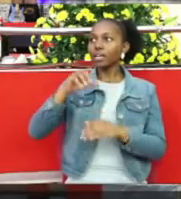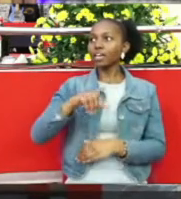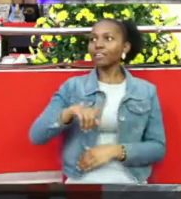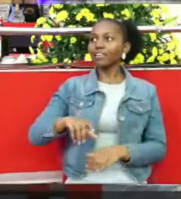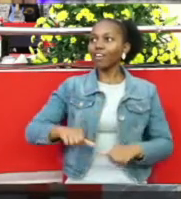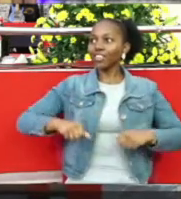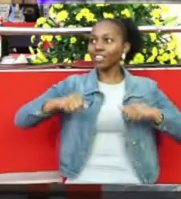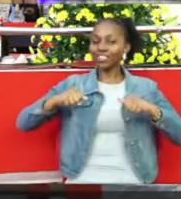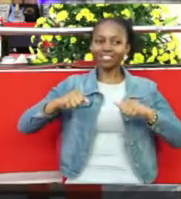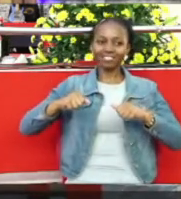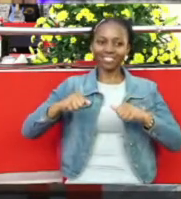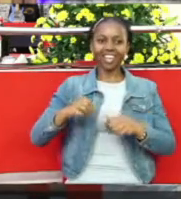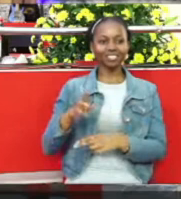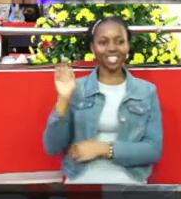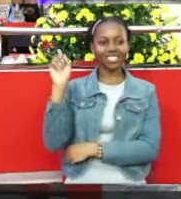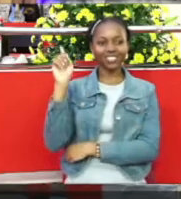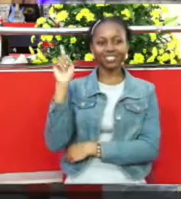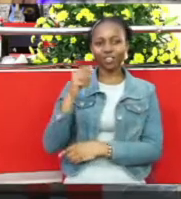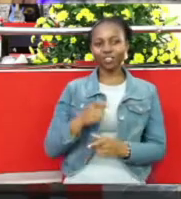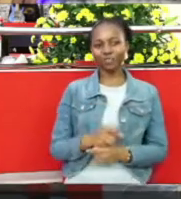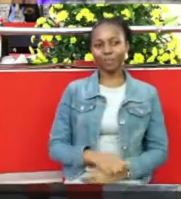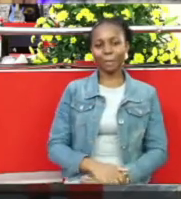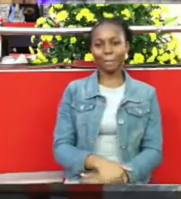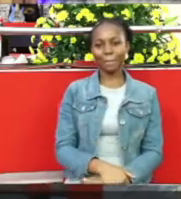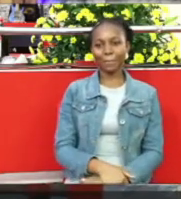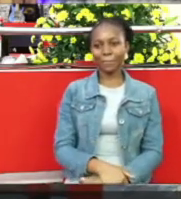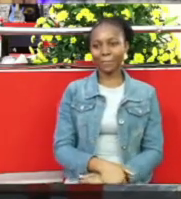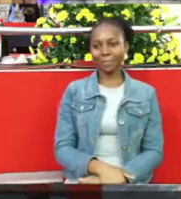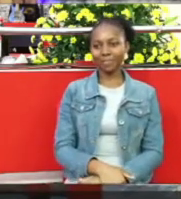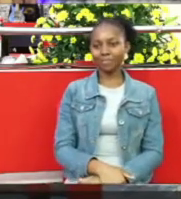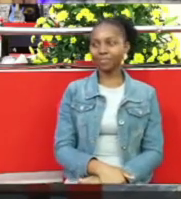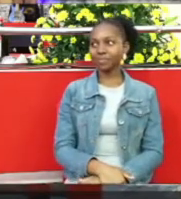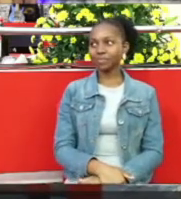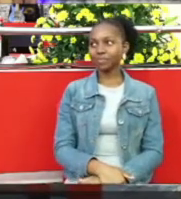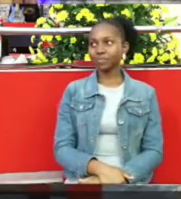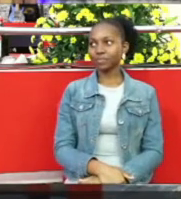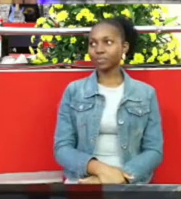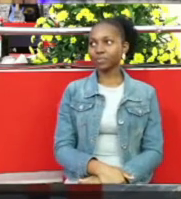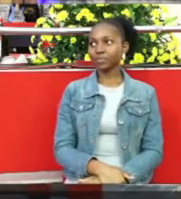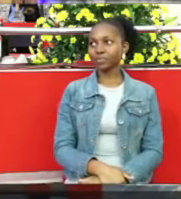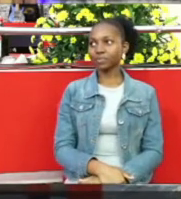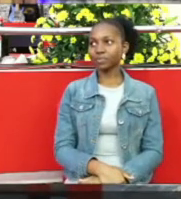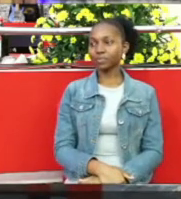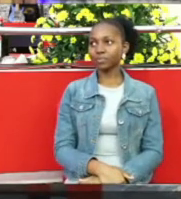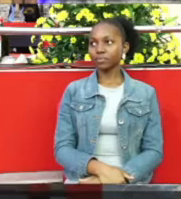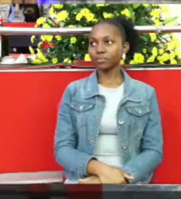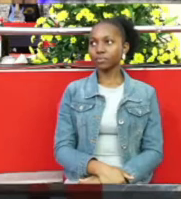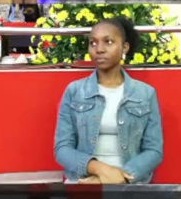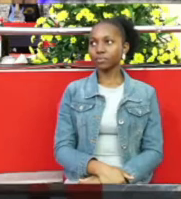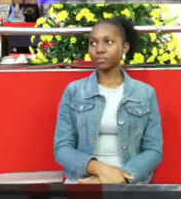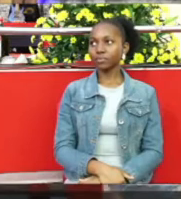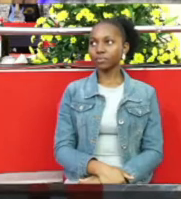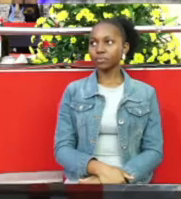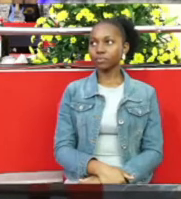my footstool. What house will you build for me, says the Lord, or what is the place of my